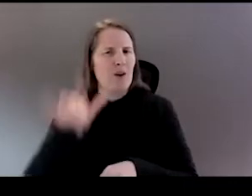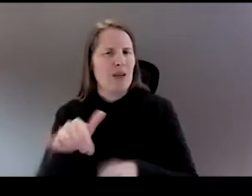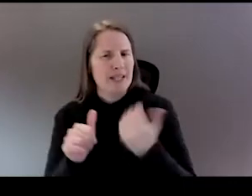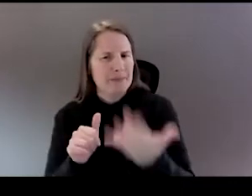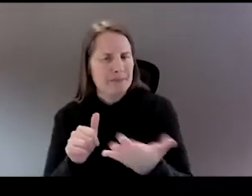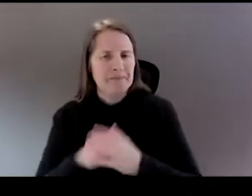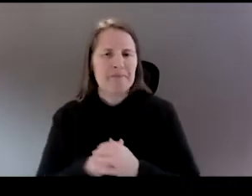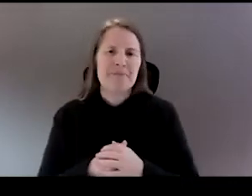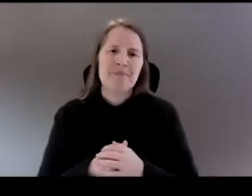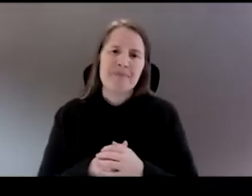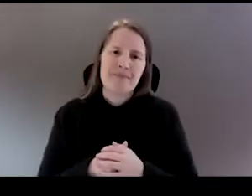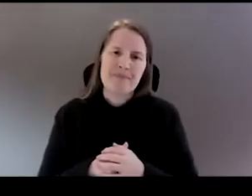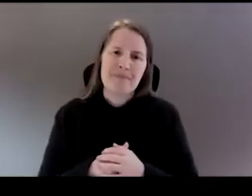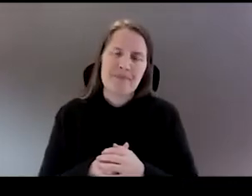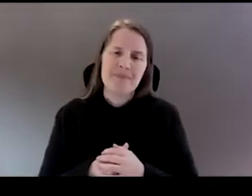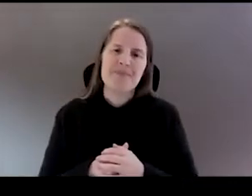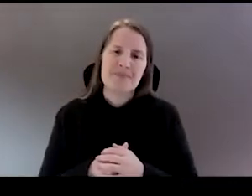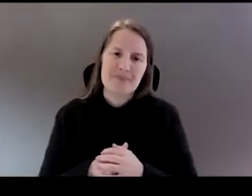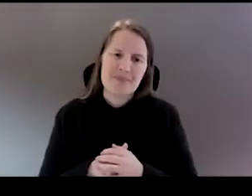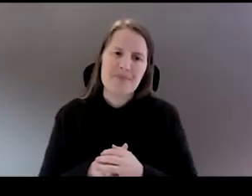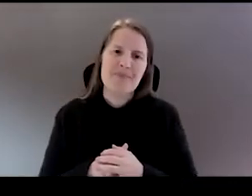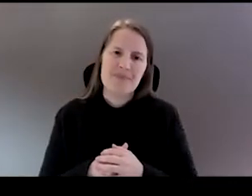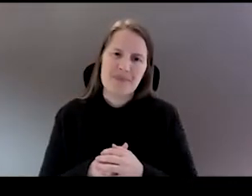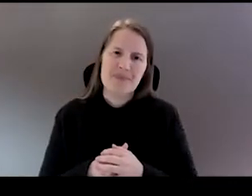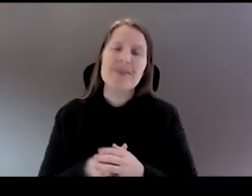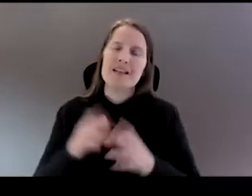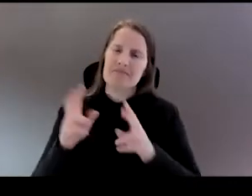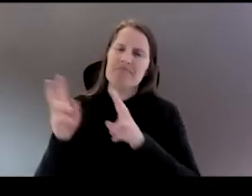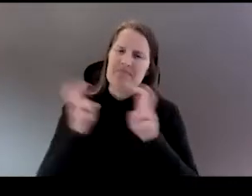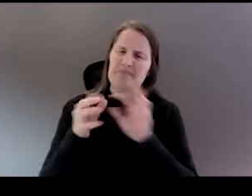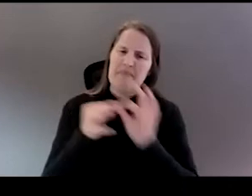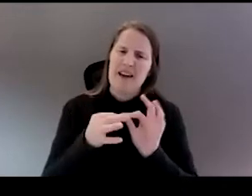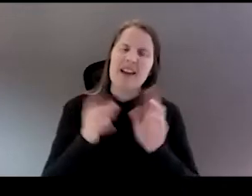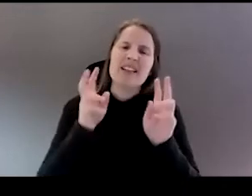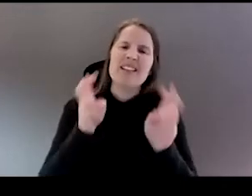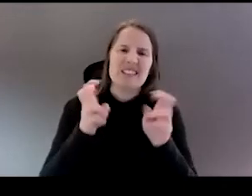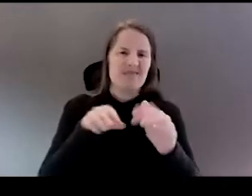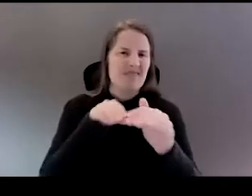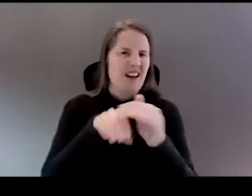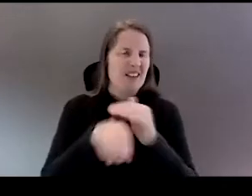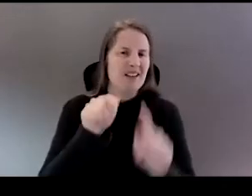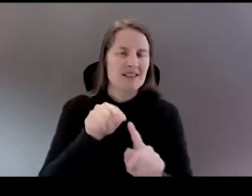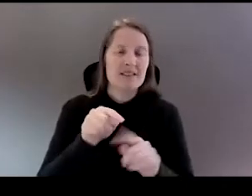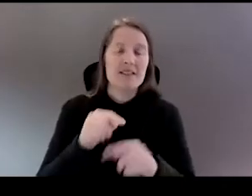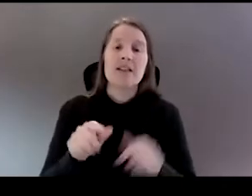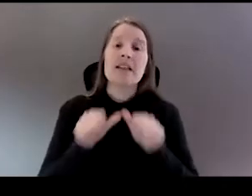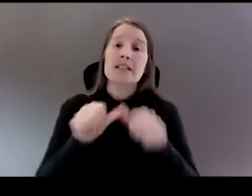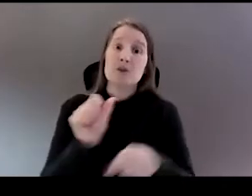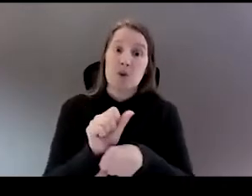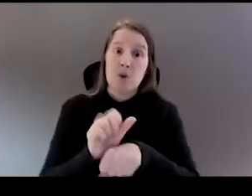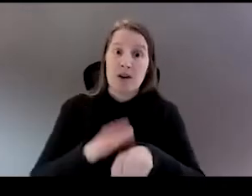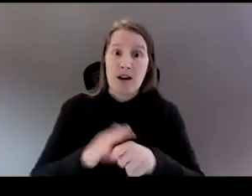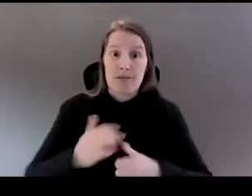It really goes around the issue of access. I think as we continue to work on surviving, because that's what we're